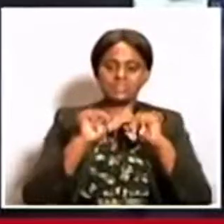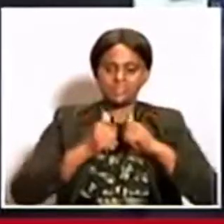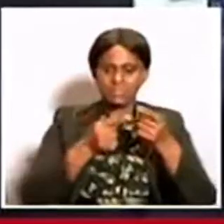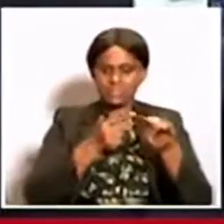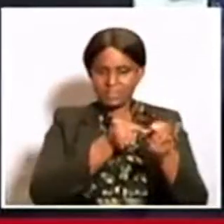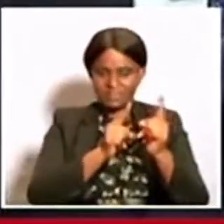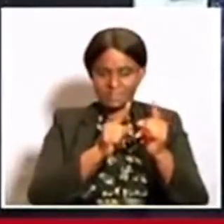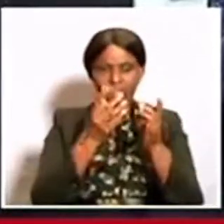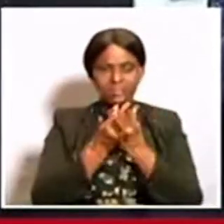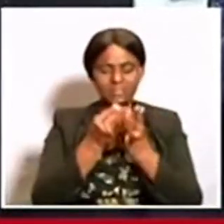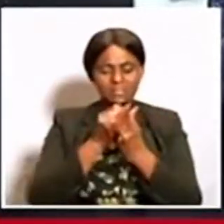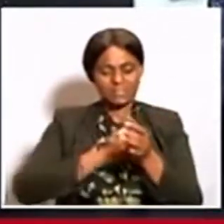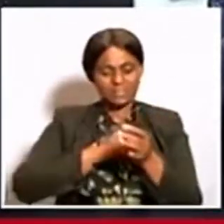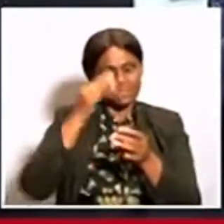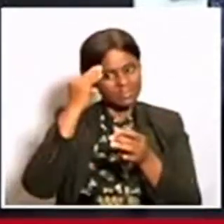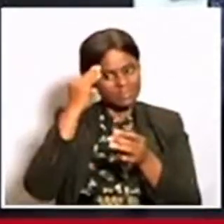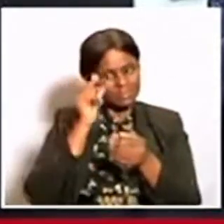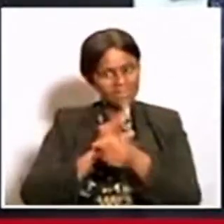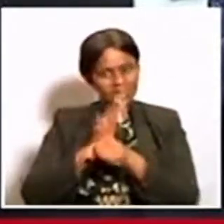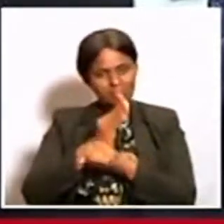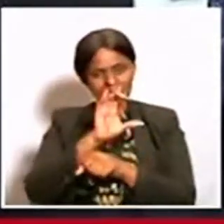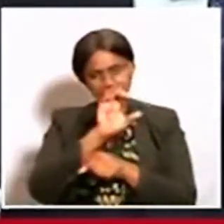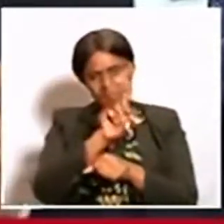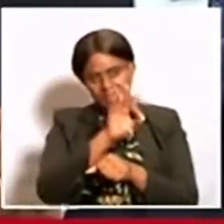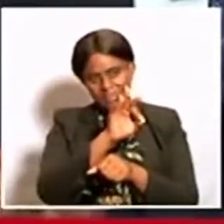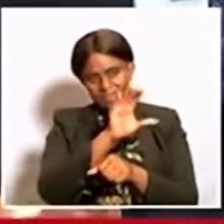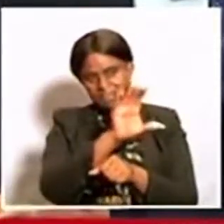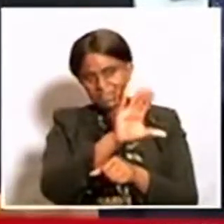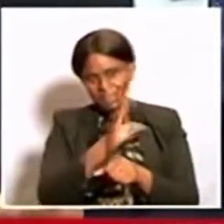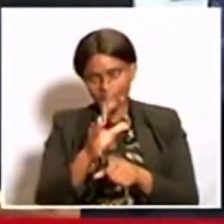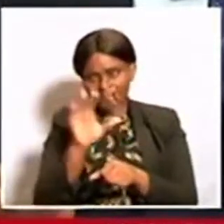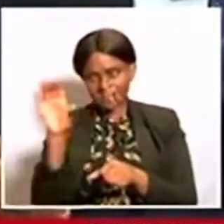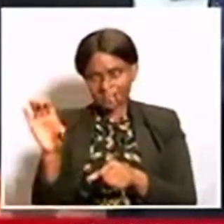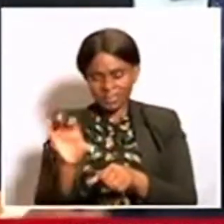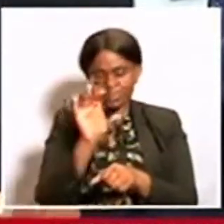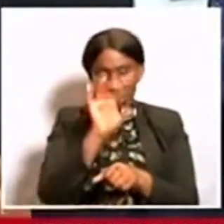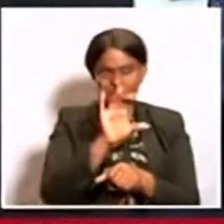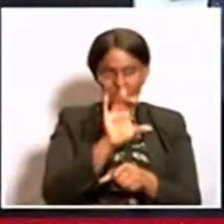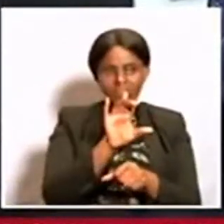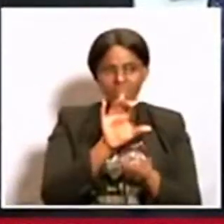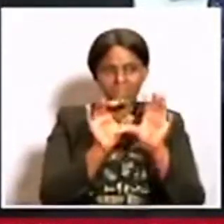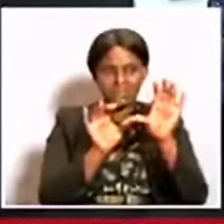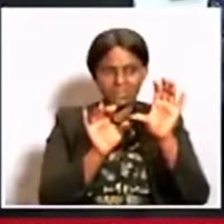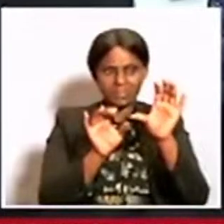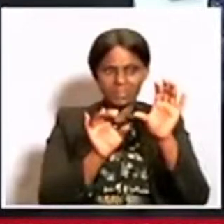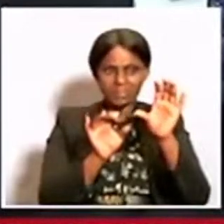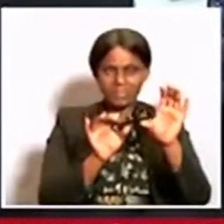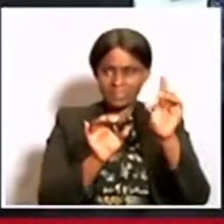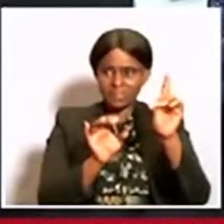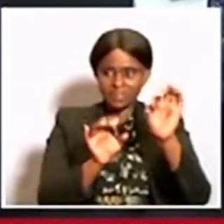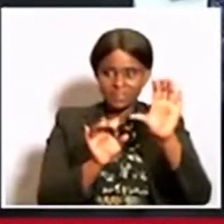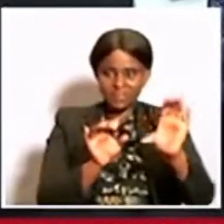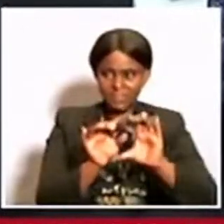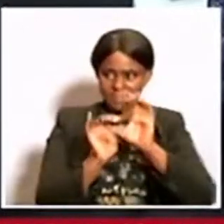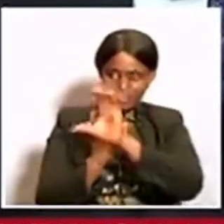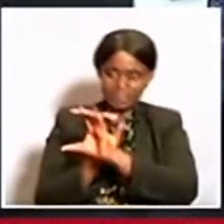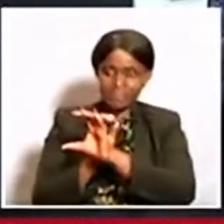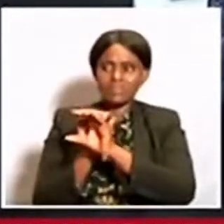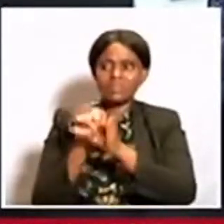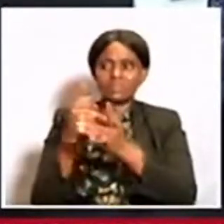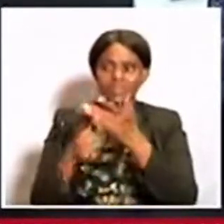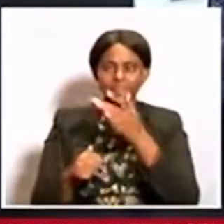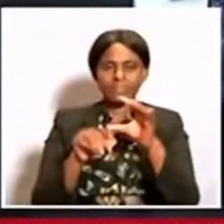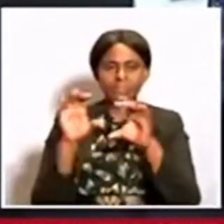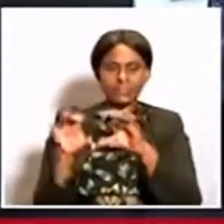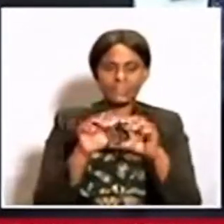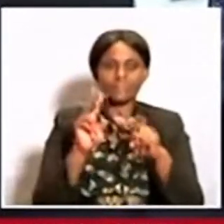the money knowing that when CDF comes, we shall recover from CDF to district account. That is what we